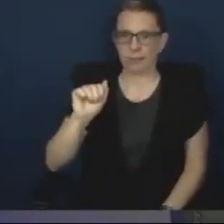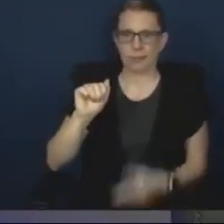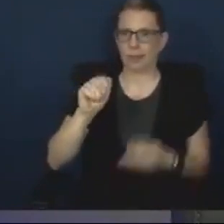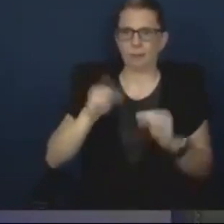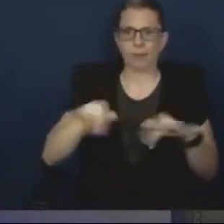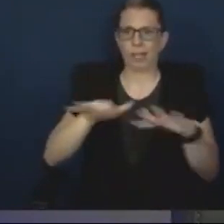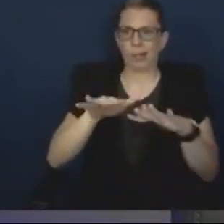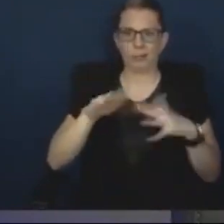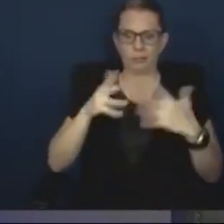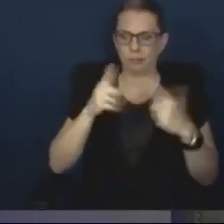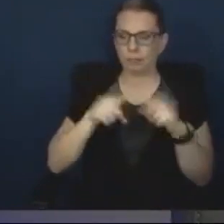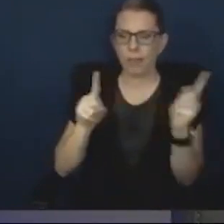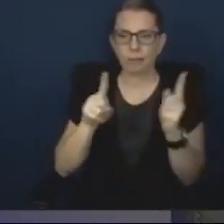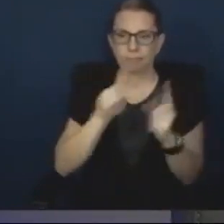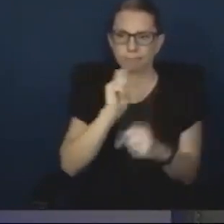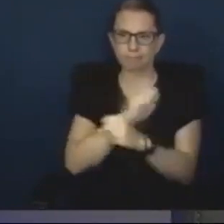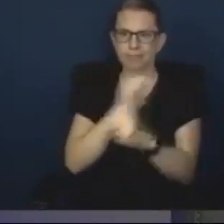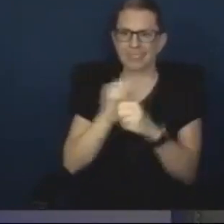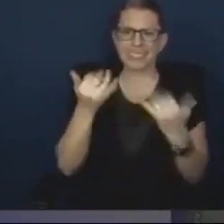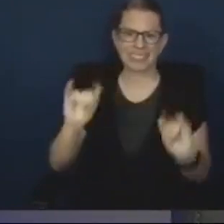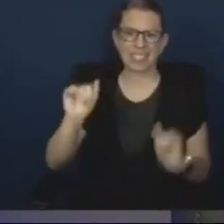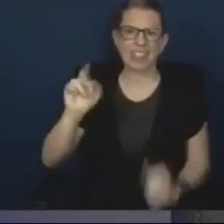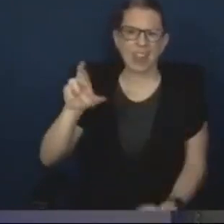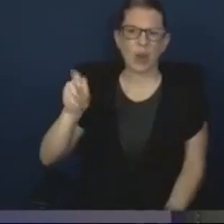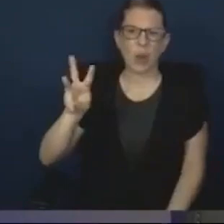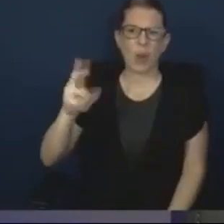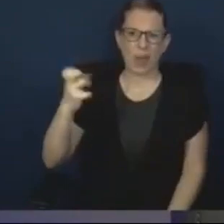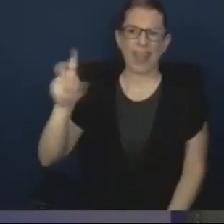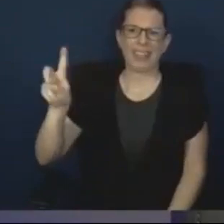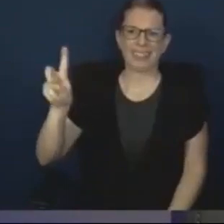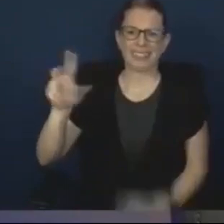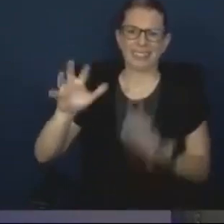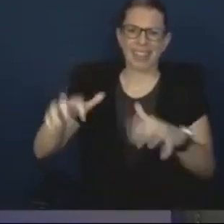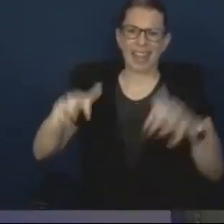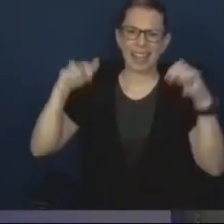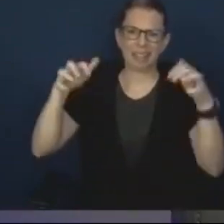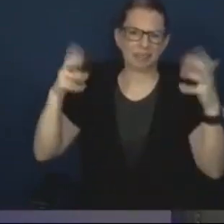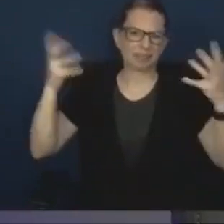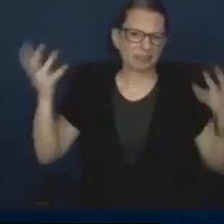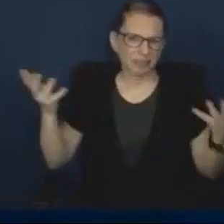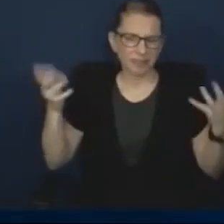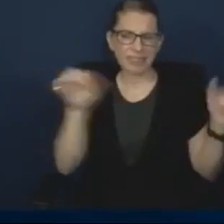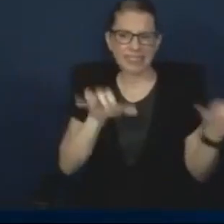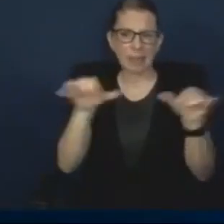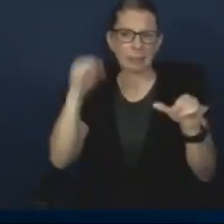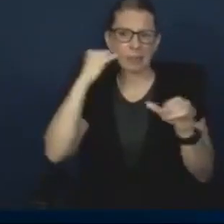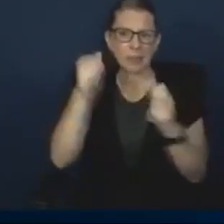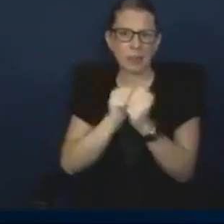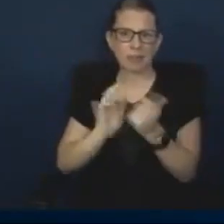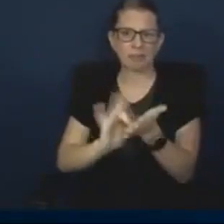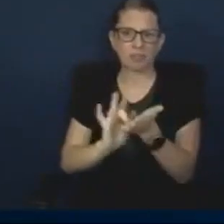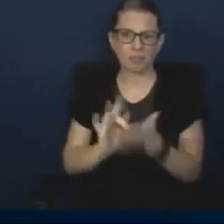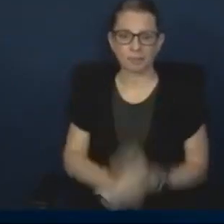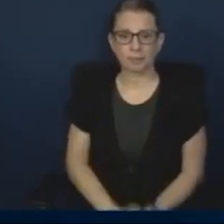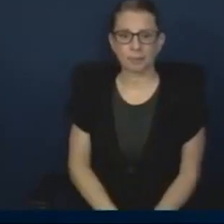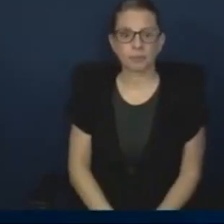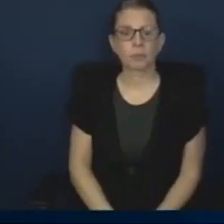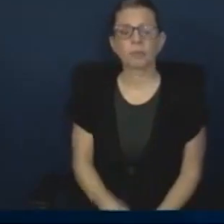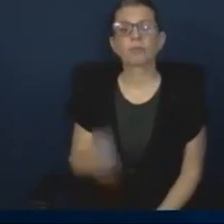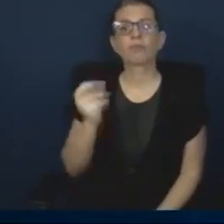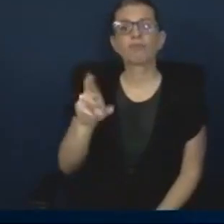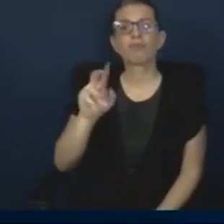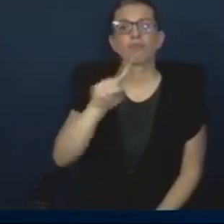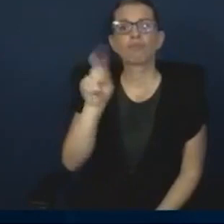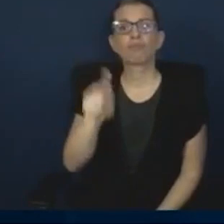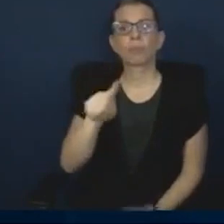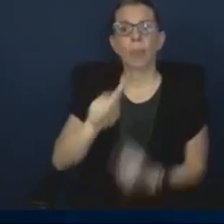reality is it's still Arrowhead Stadium. Mm-hmm. And that's got the same thing with these drugs. All right, doctor, I have a question about a scientist, and